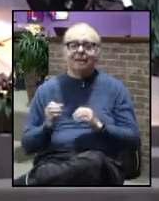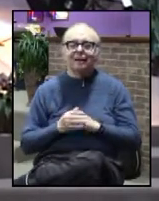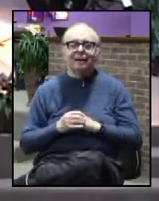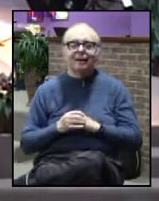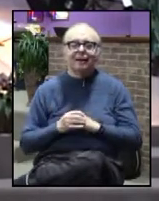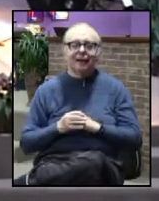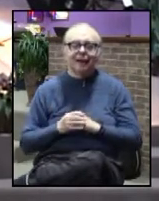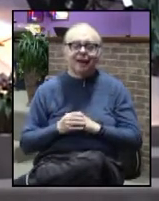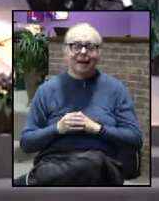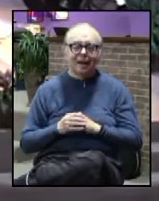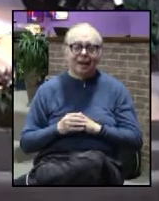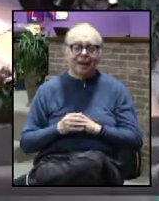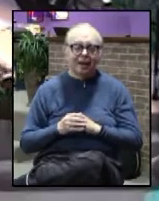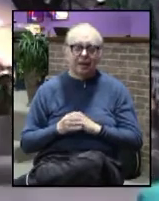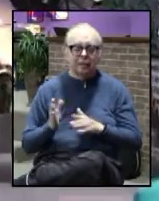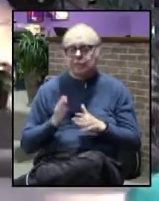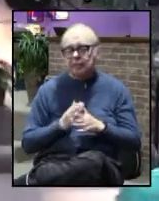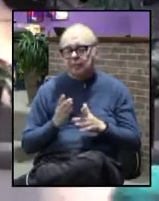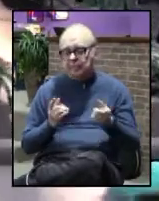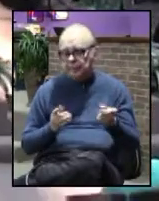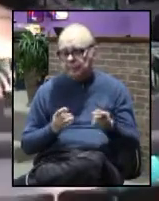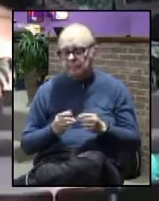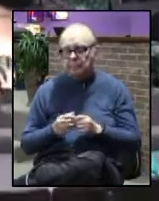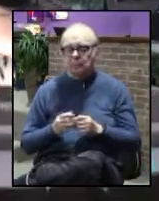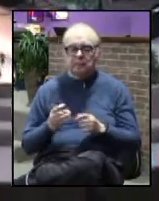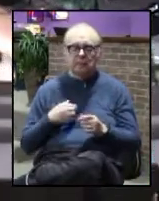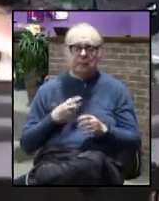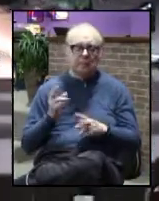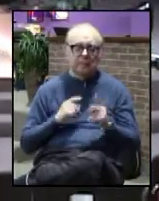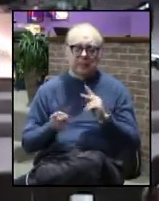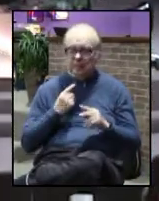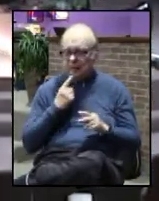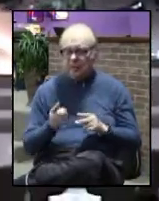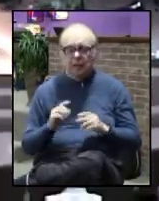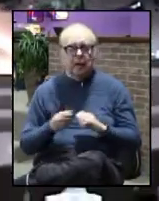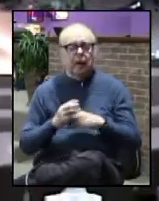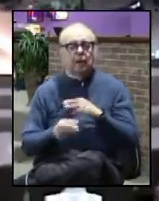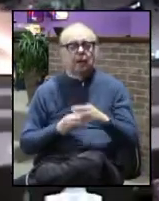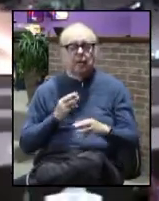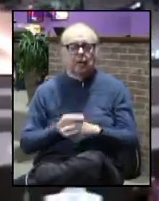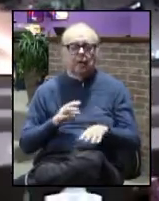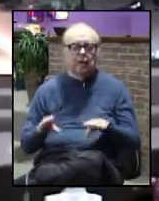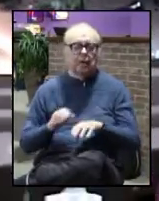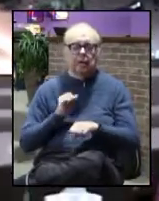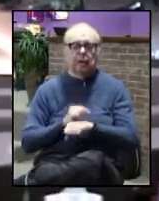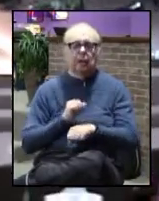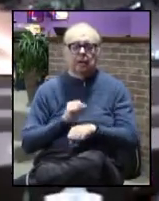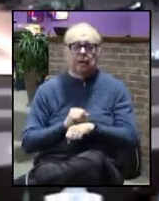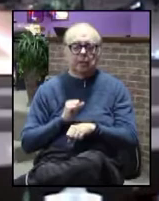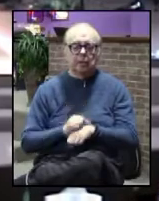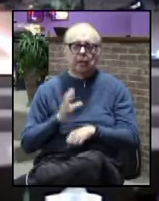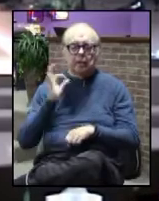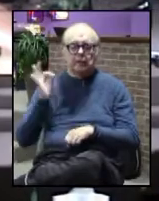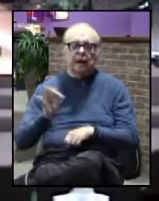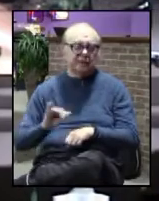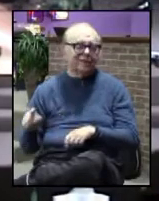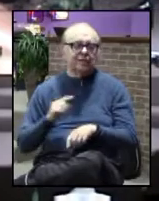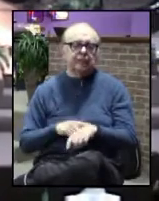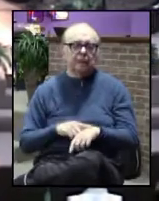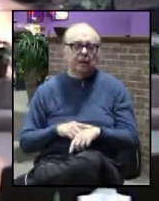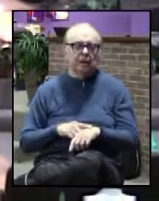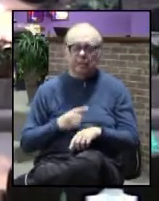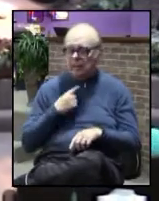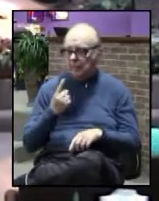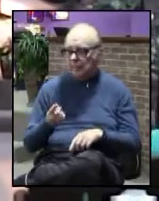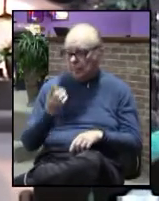this stuff. I've shared. I have people all the time say, how in the world did you work and pastor at the same time?